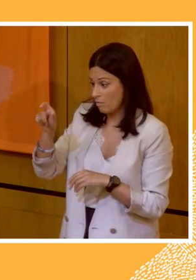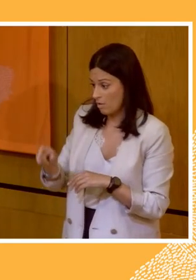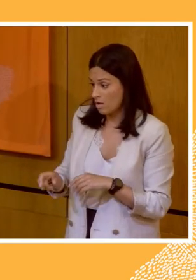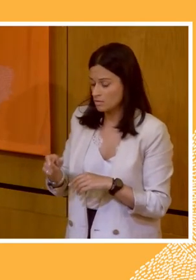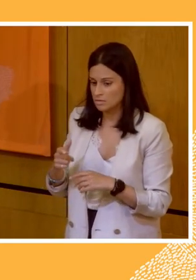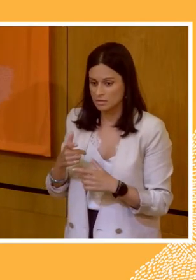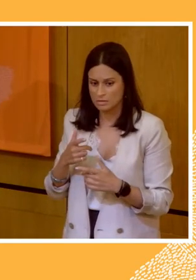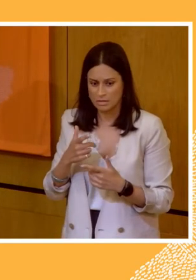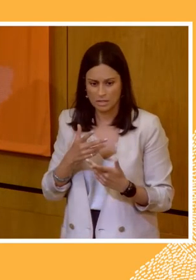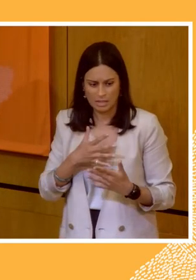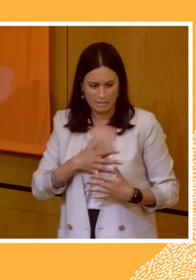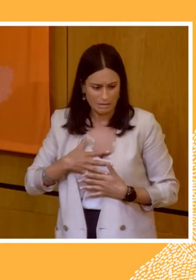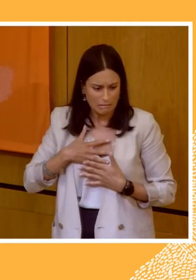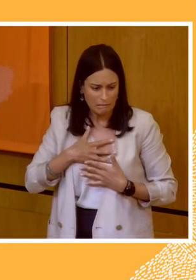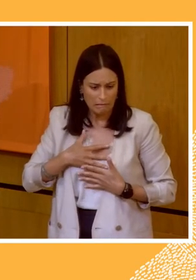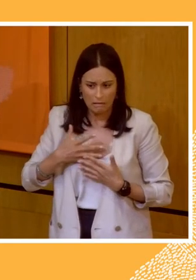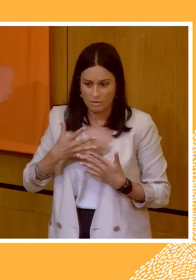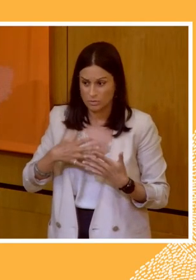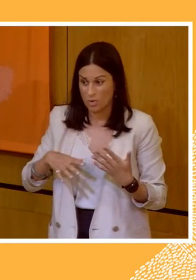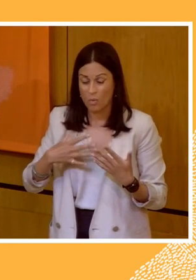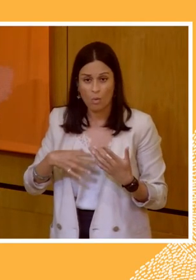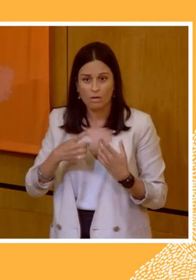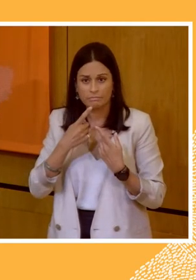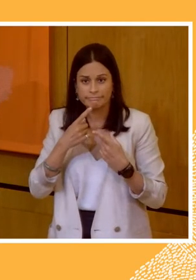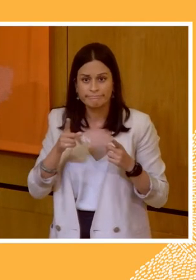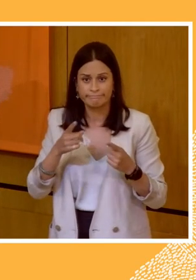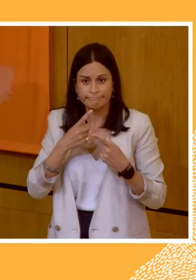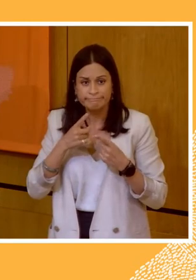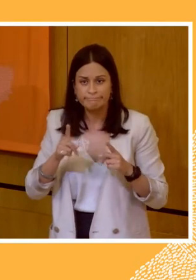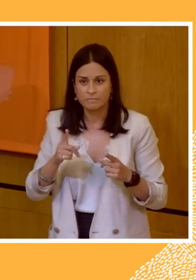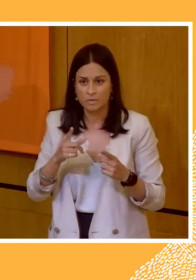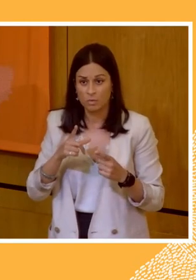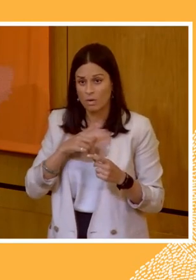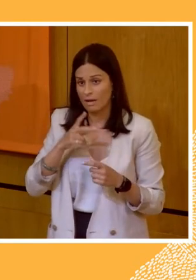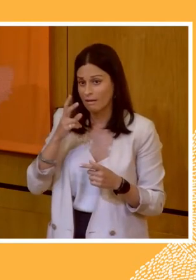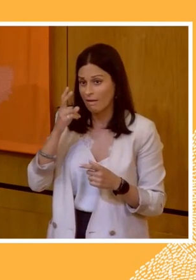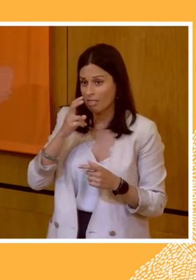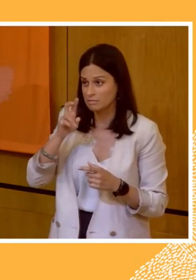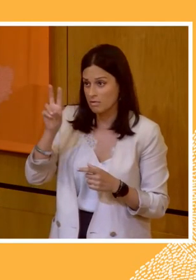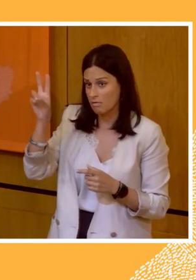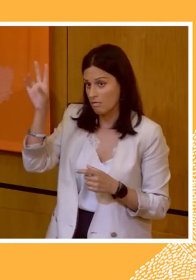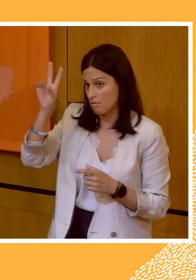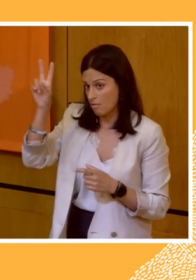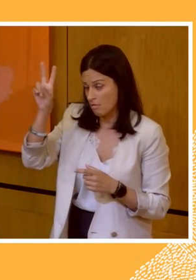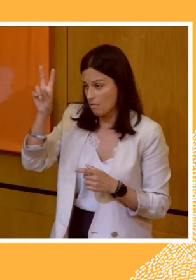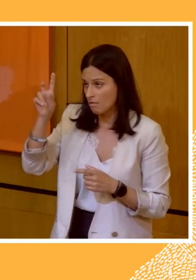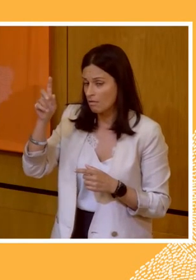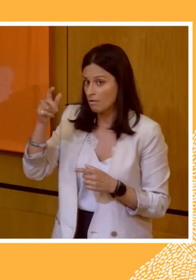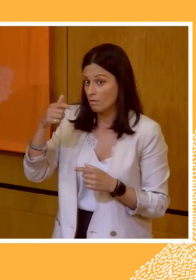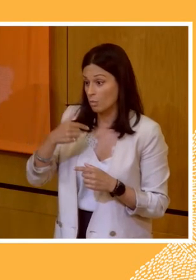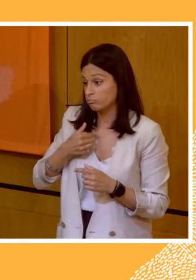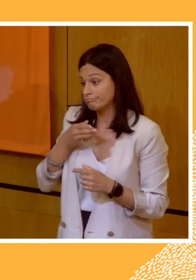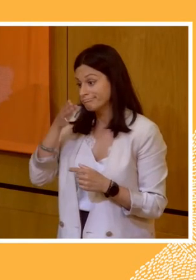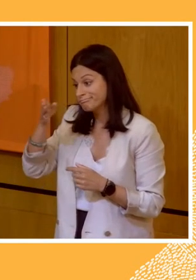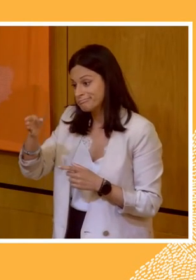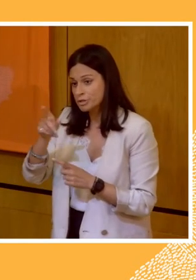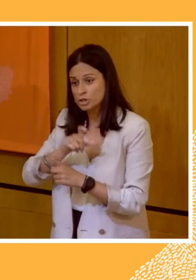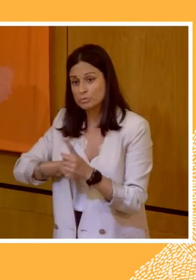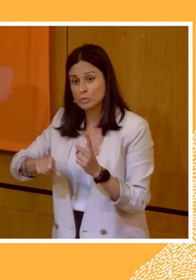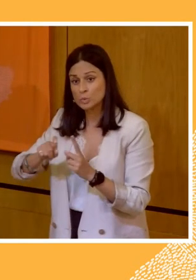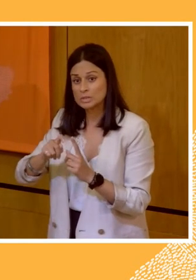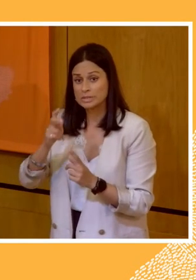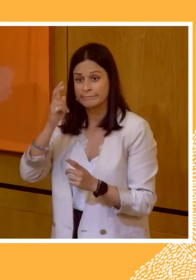emotional and he doesn't want to give you a message, because there is one of the elders in one community where we went, when